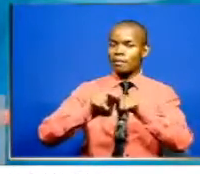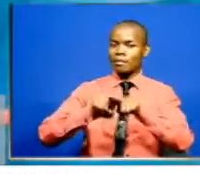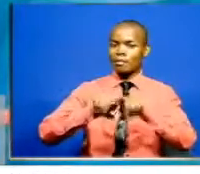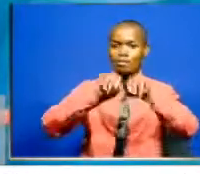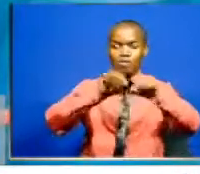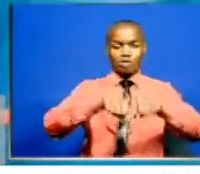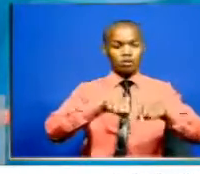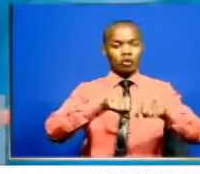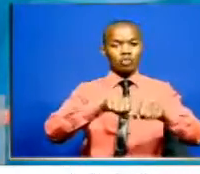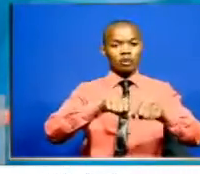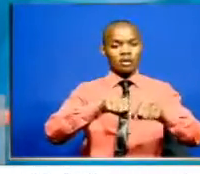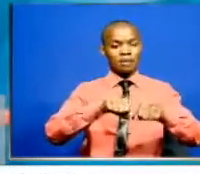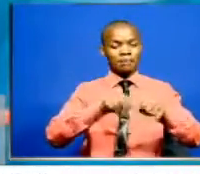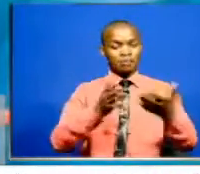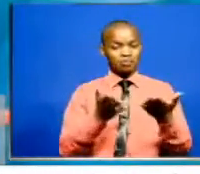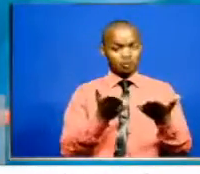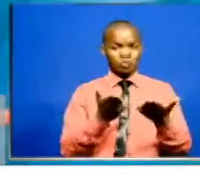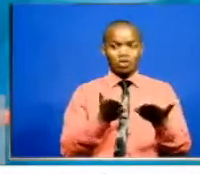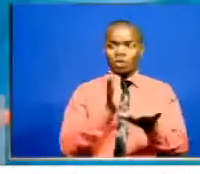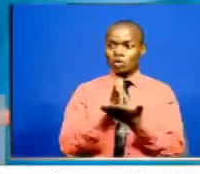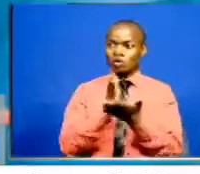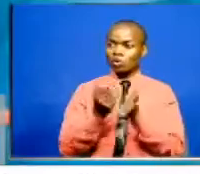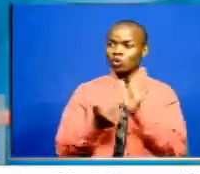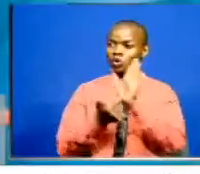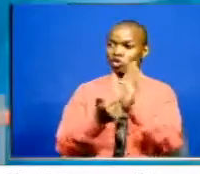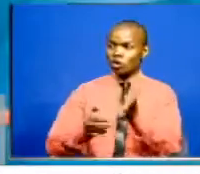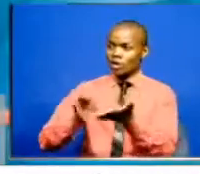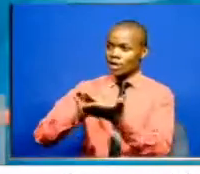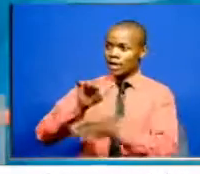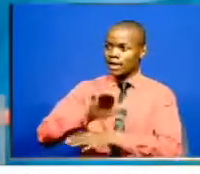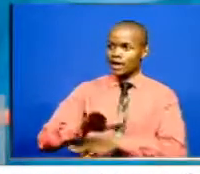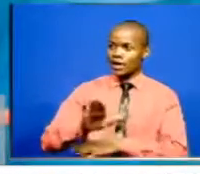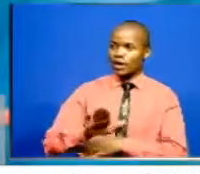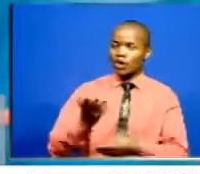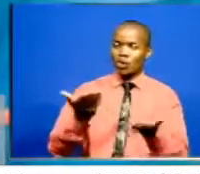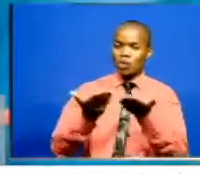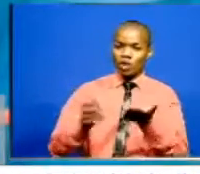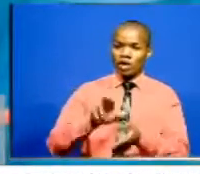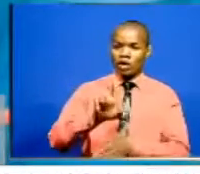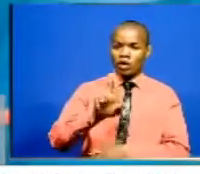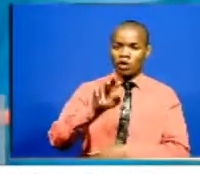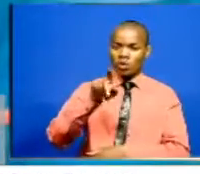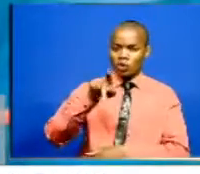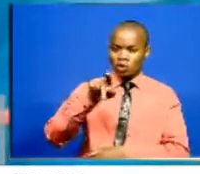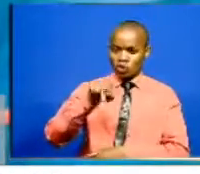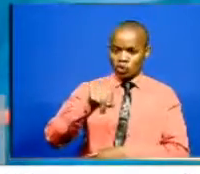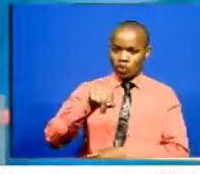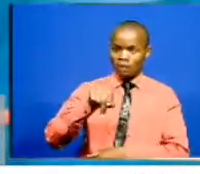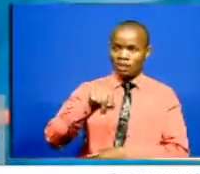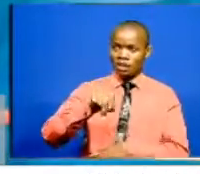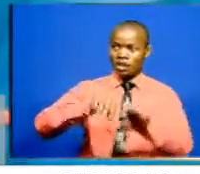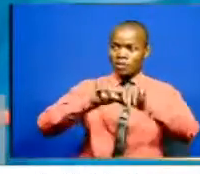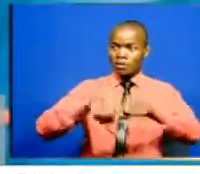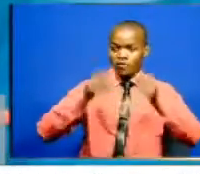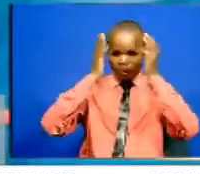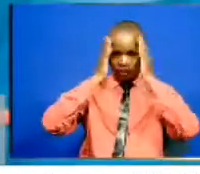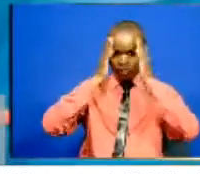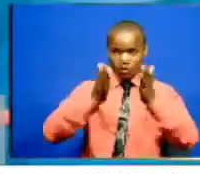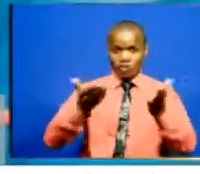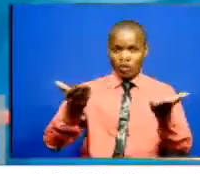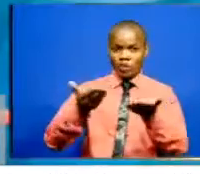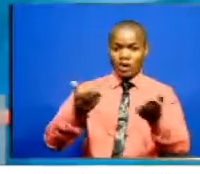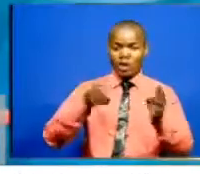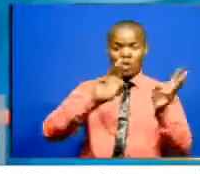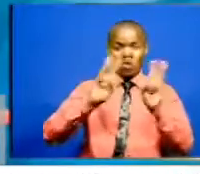approved that, the key areas that UNEP will be focusing on will be the